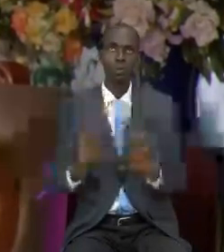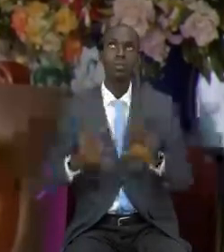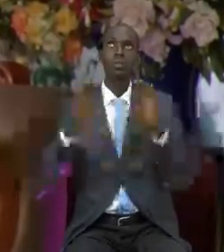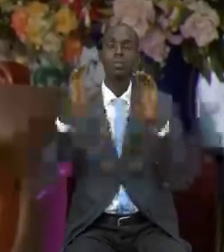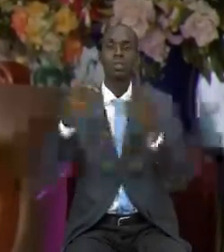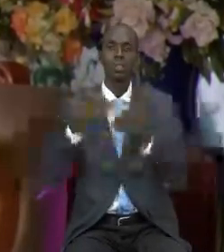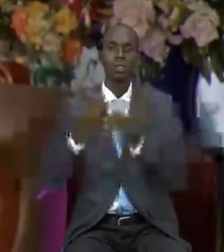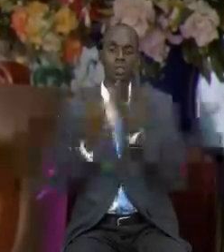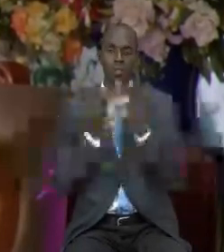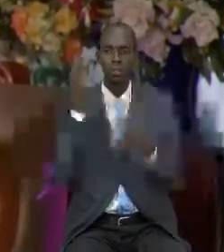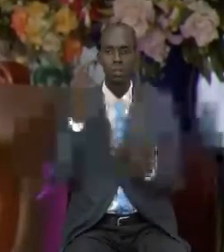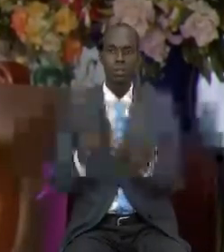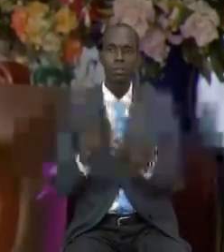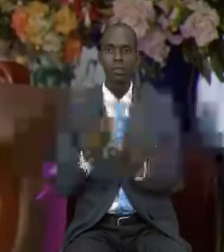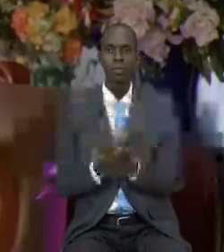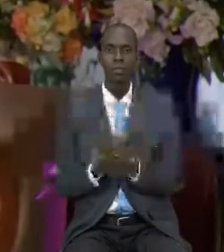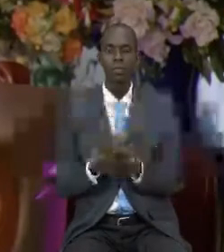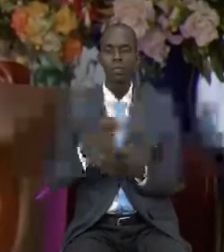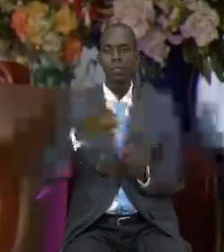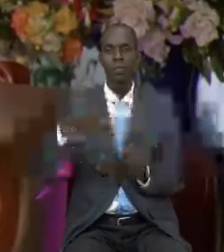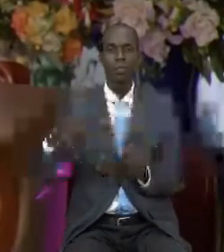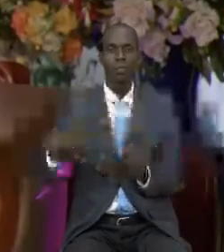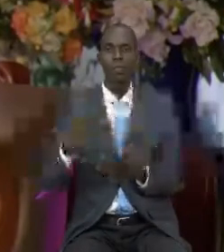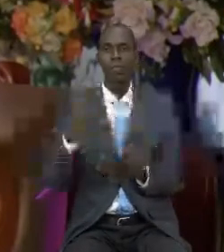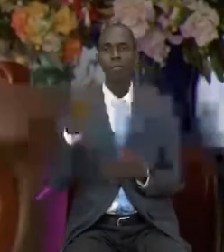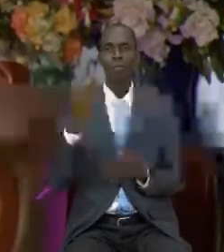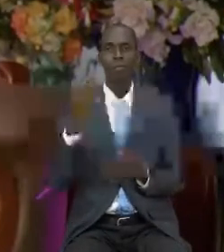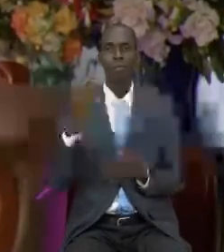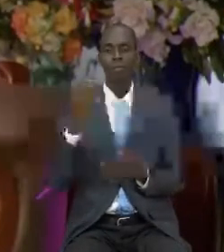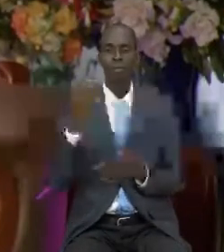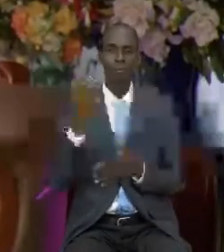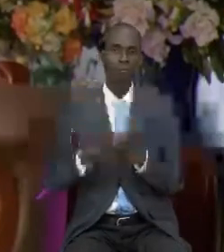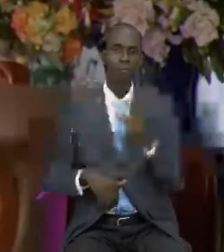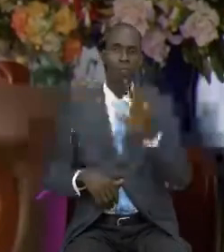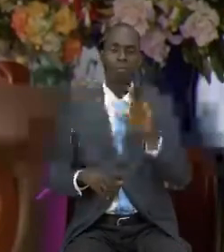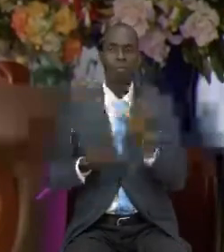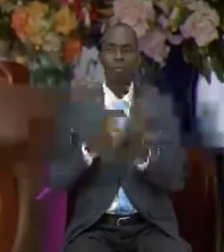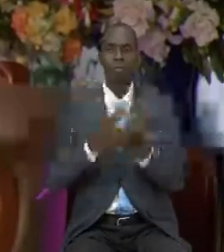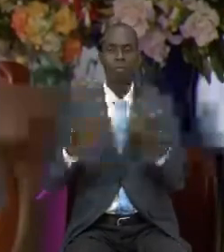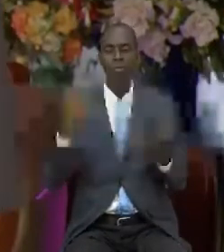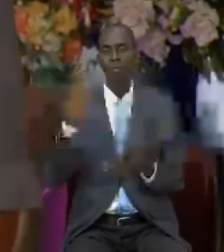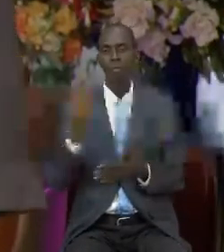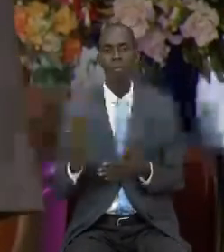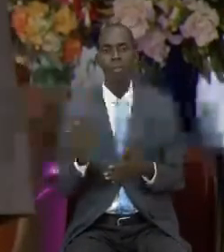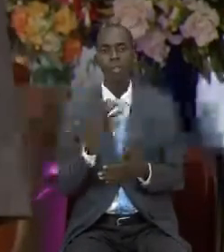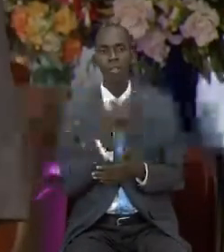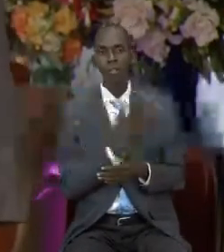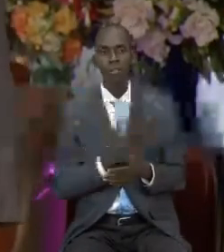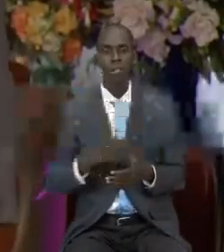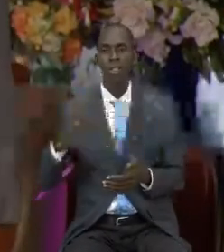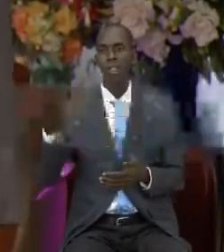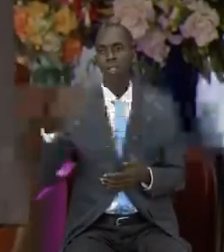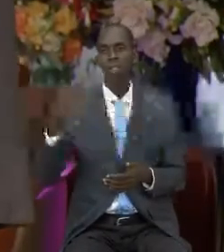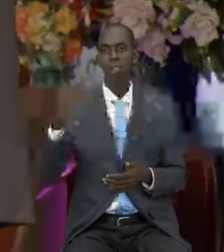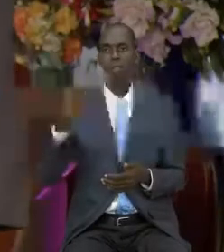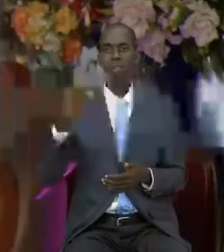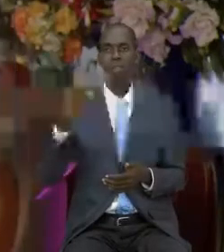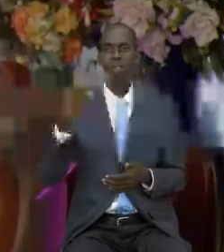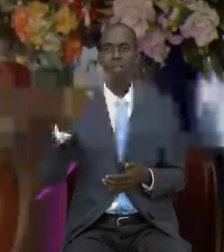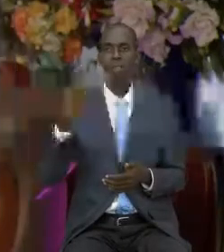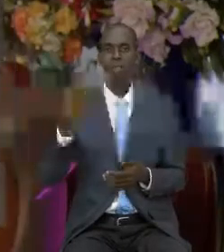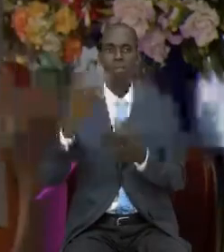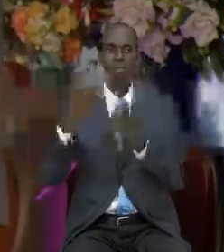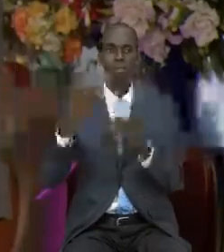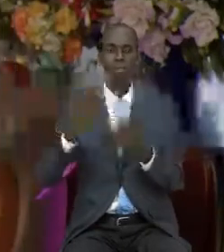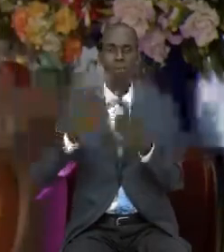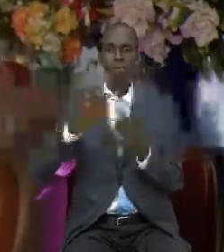Jesus' name. Yeah. Judges chapter 8, verse 4. And Gideon came to Jordan, and